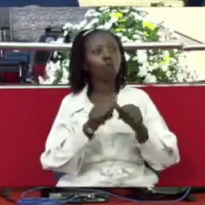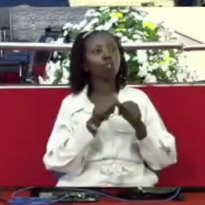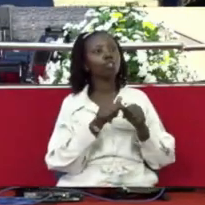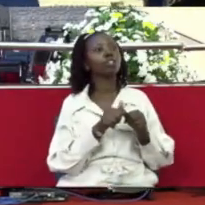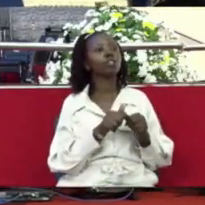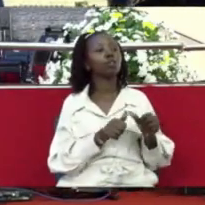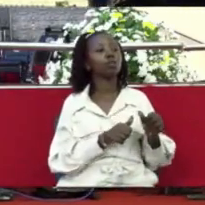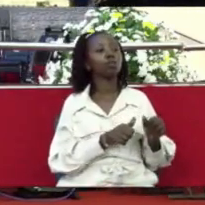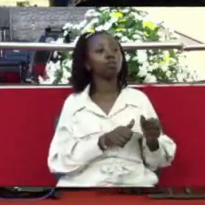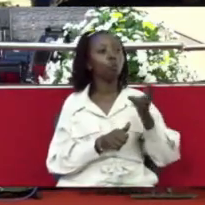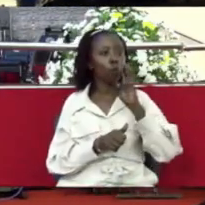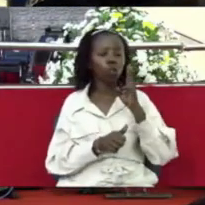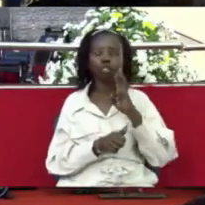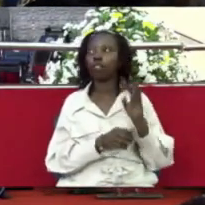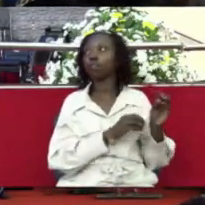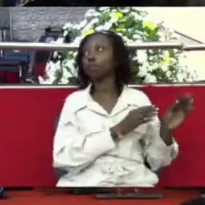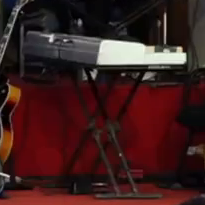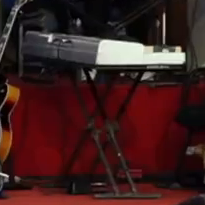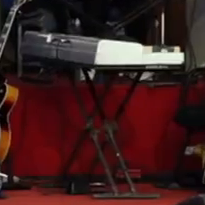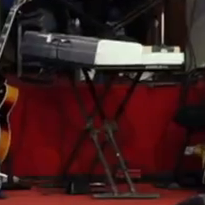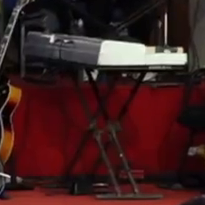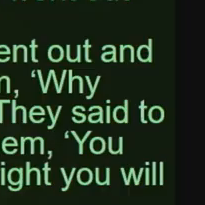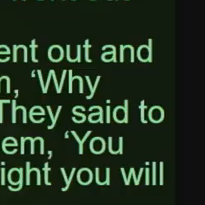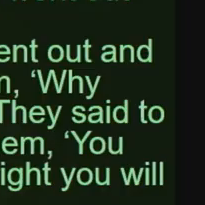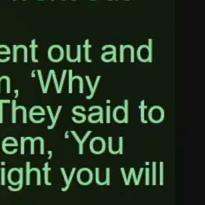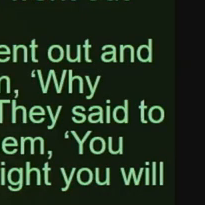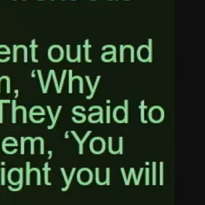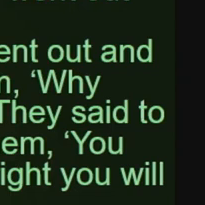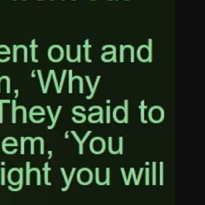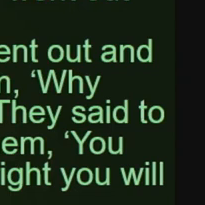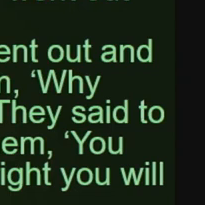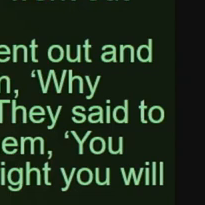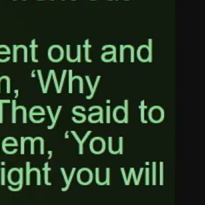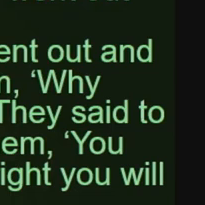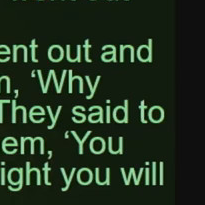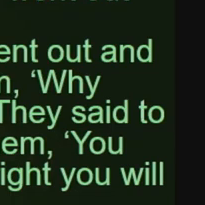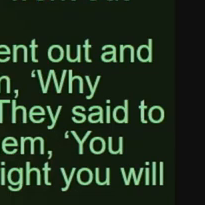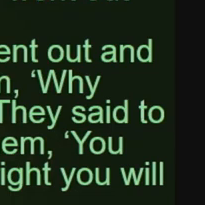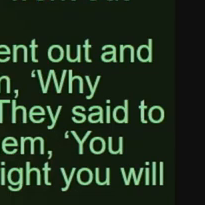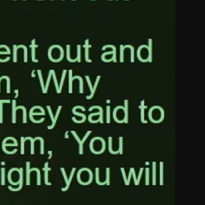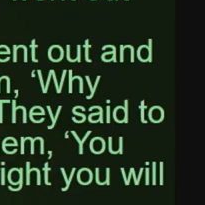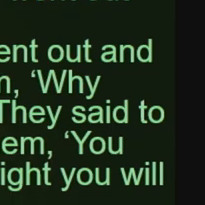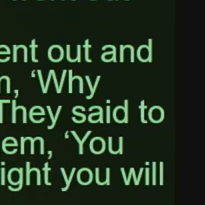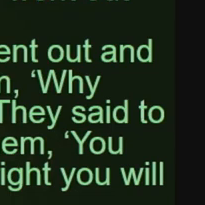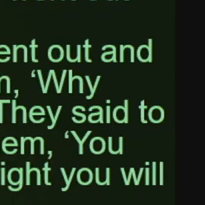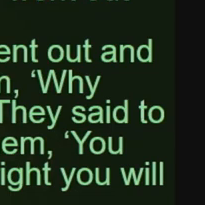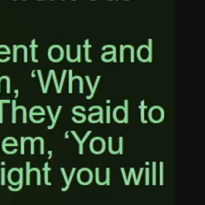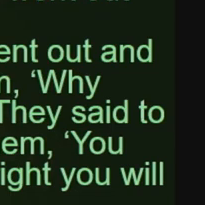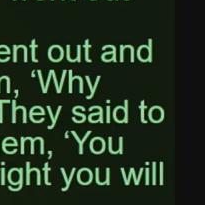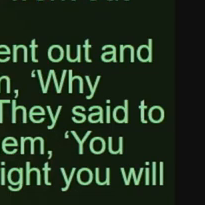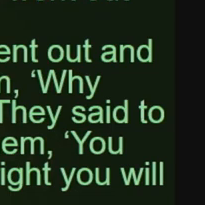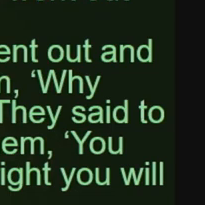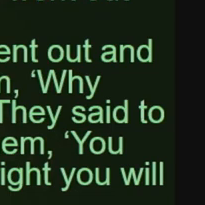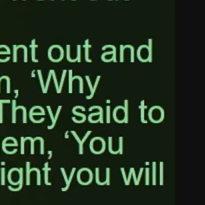harvest time. Sheria 9 ni kwamba gharama zako ni nyingi sana wakati wa mavuno. Now if you find yourself putting in more money right